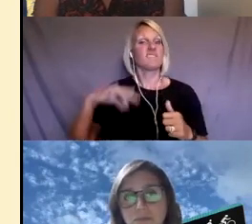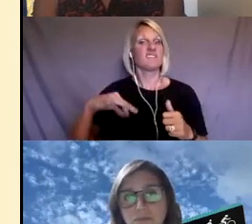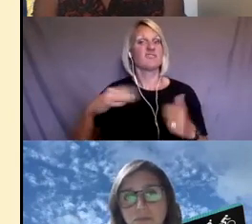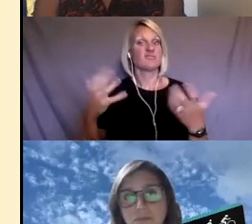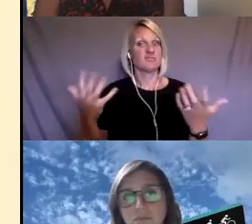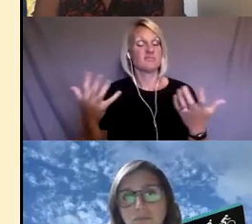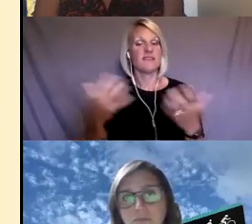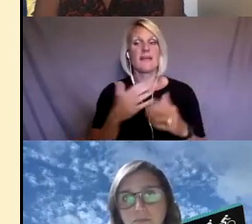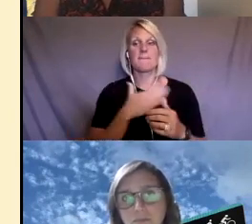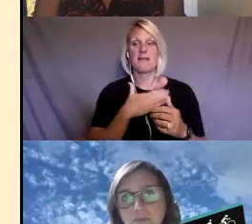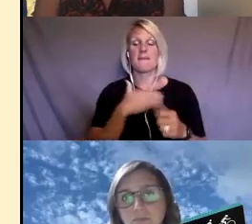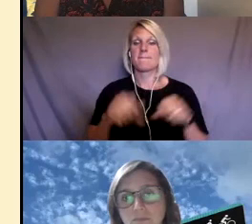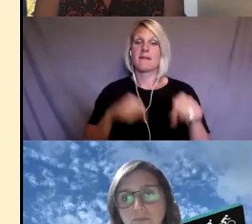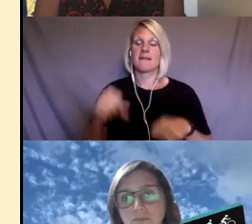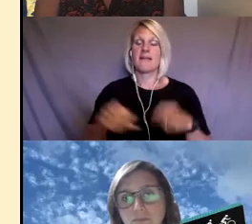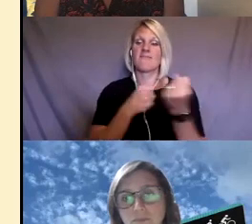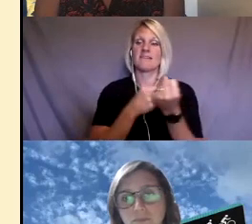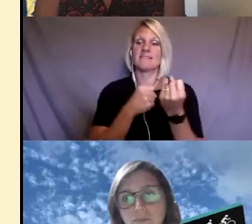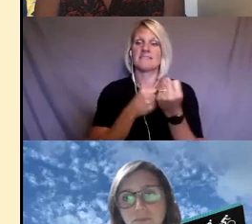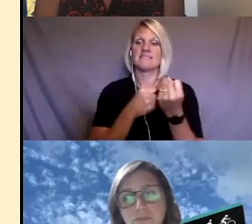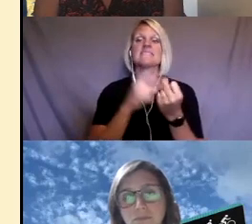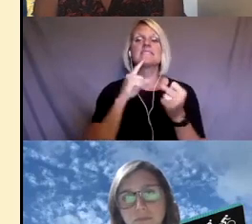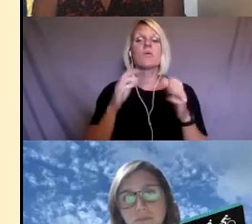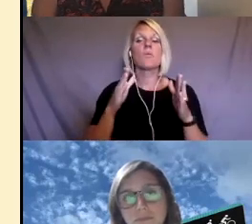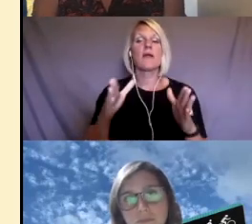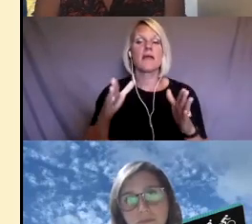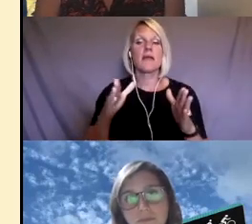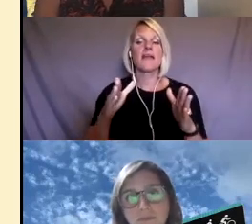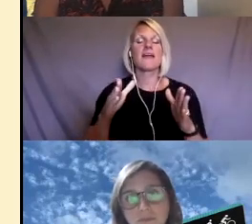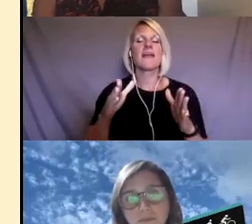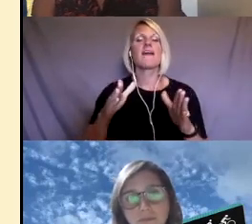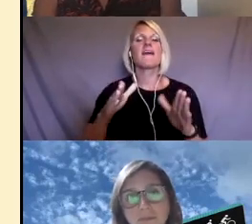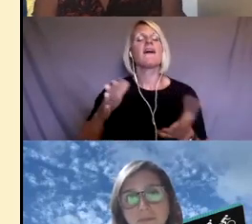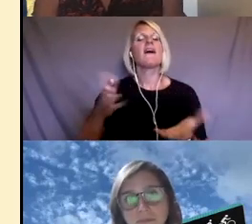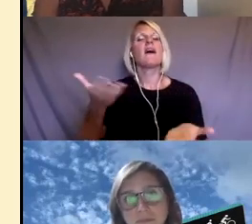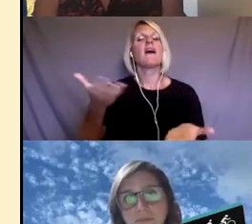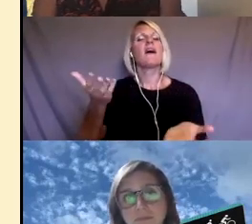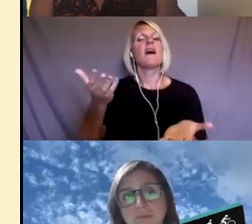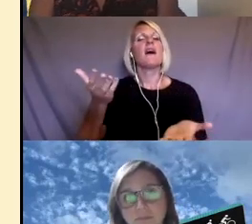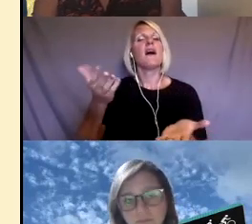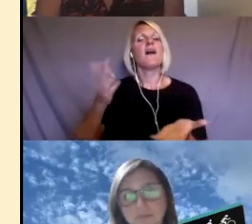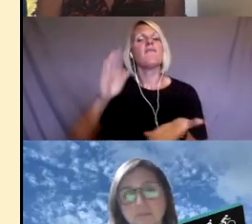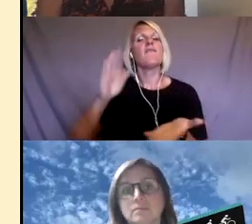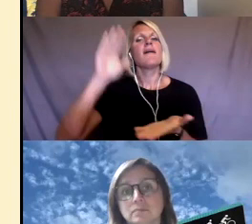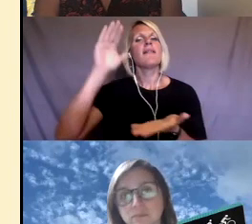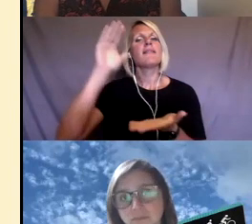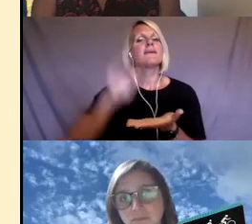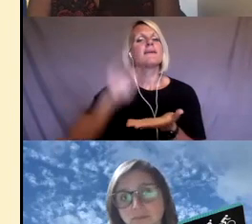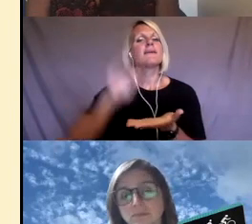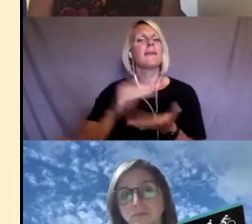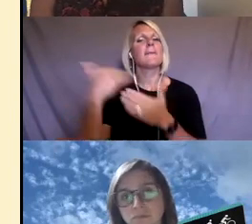bike advocacy as a way of kind of alleviating the burden for other people who don't have that privilege